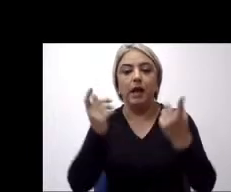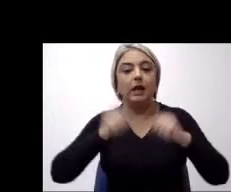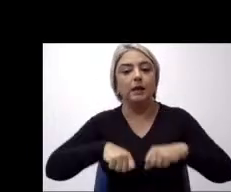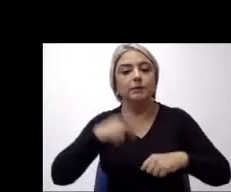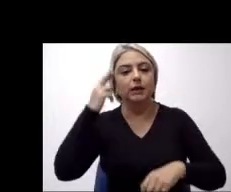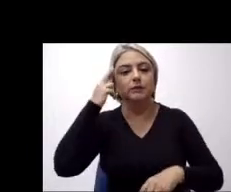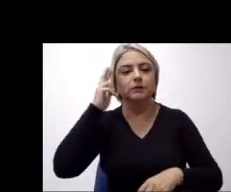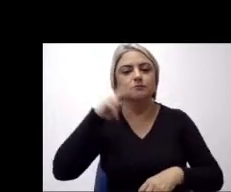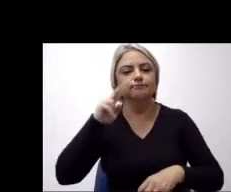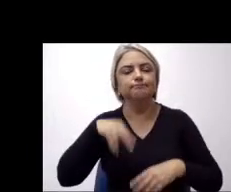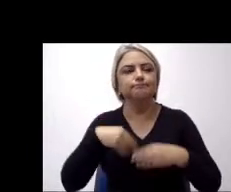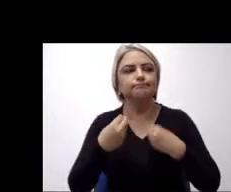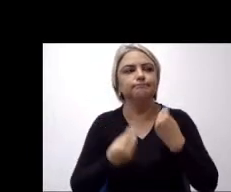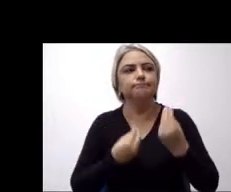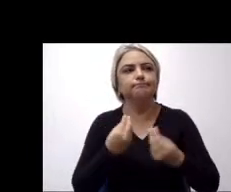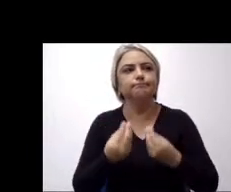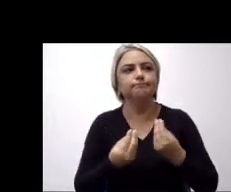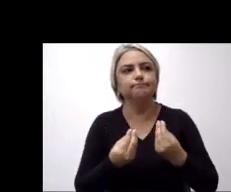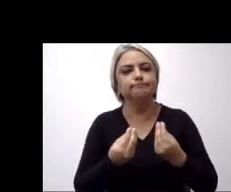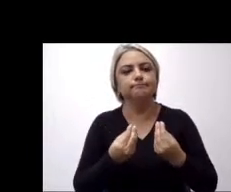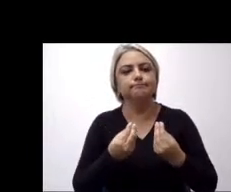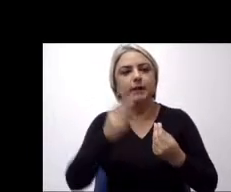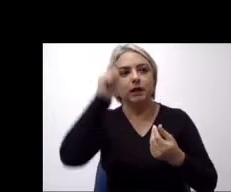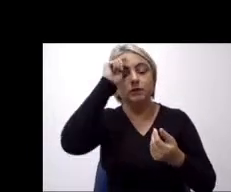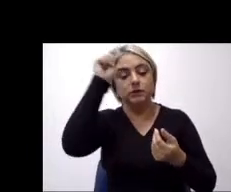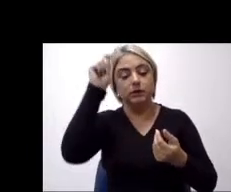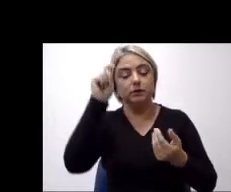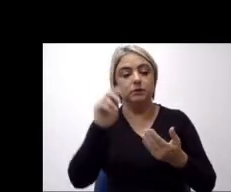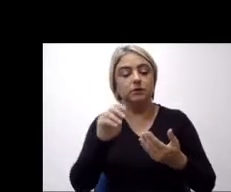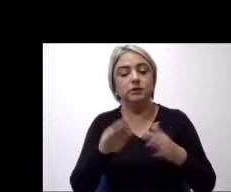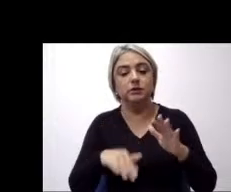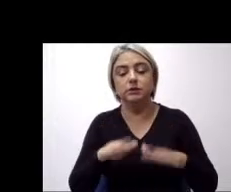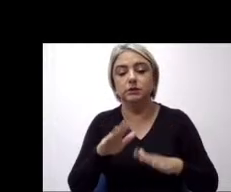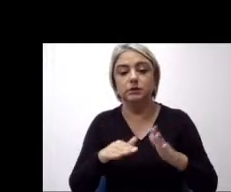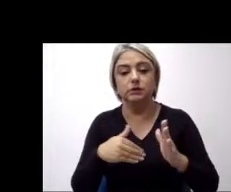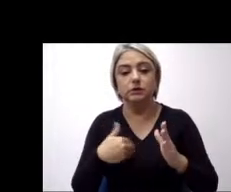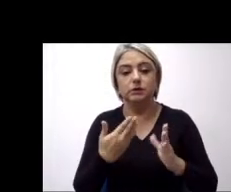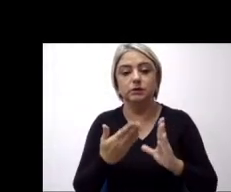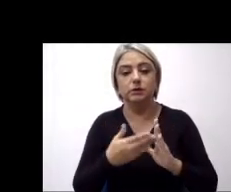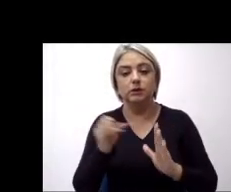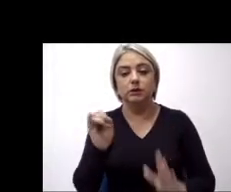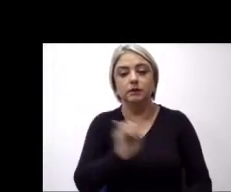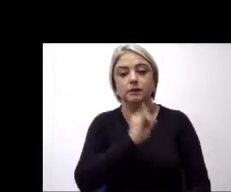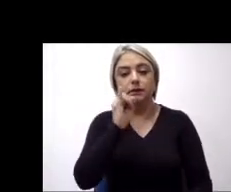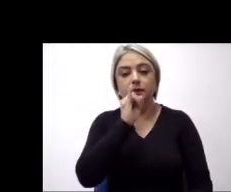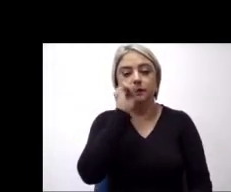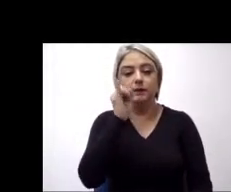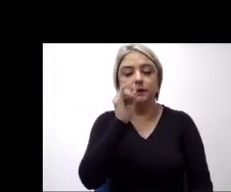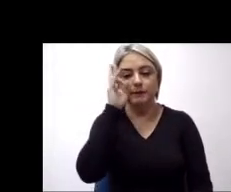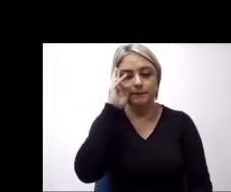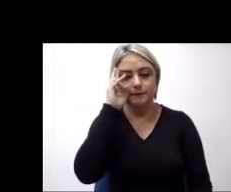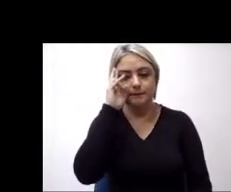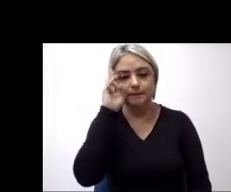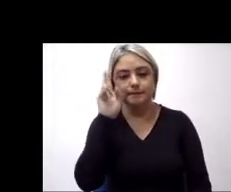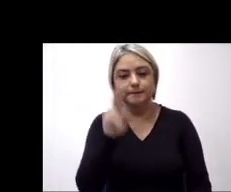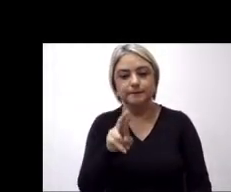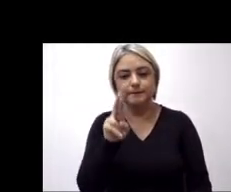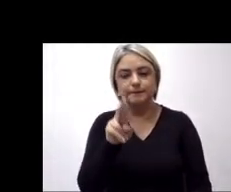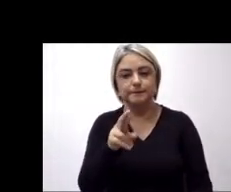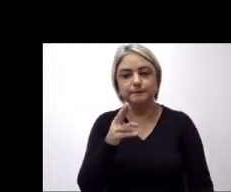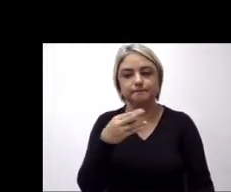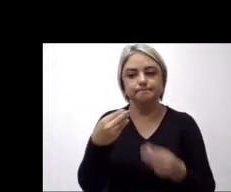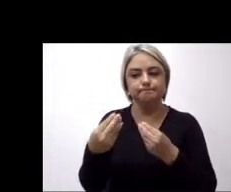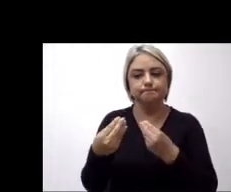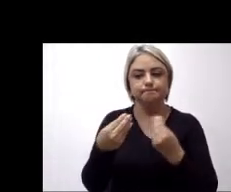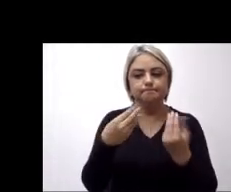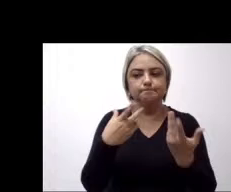More or less, there is a lot of importance on this reflexivity when we examine the problem. For example, the focus on